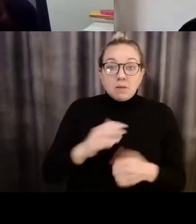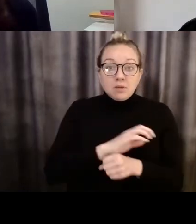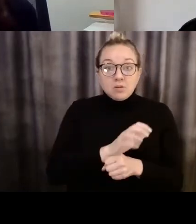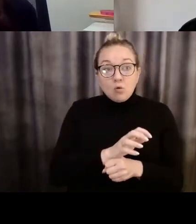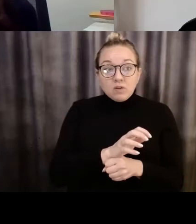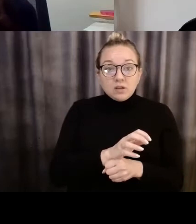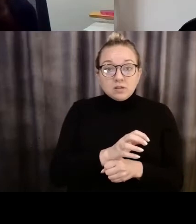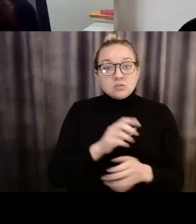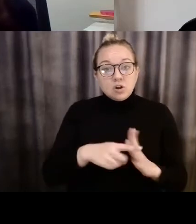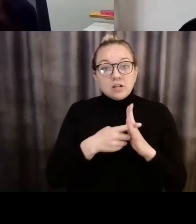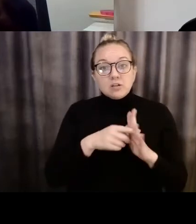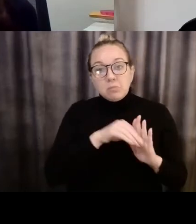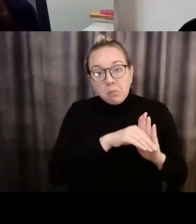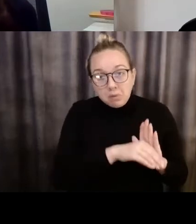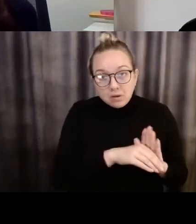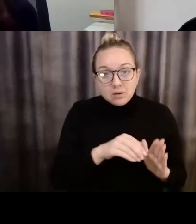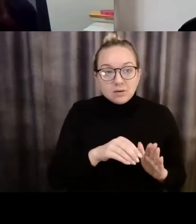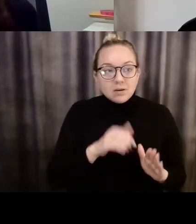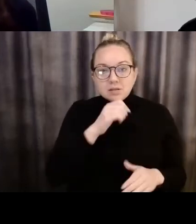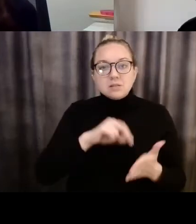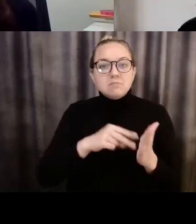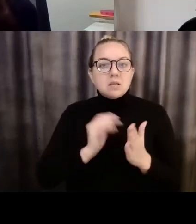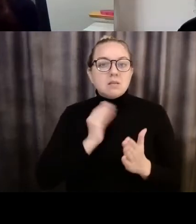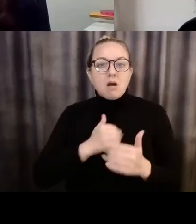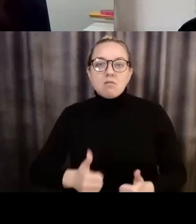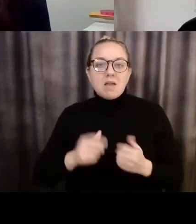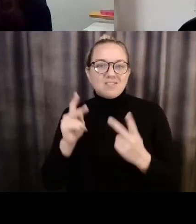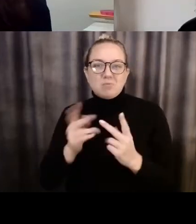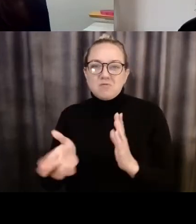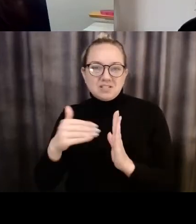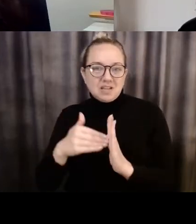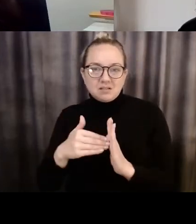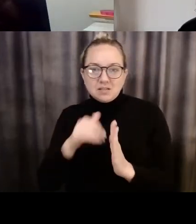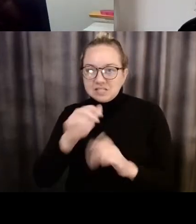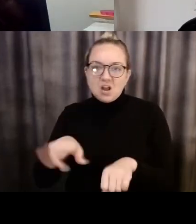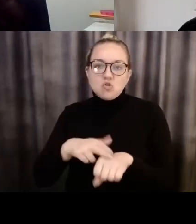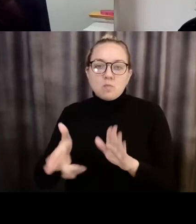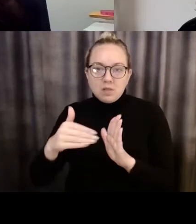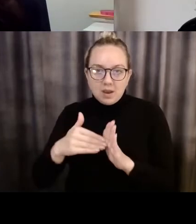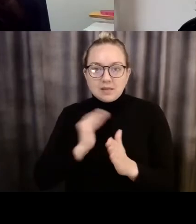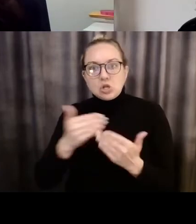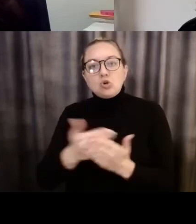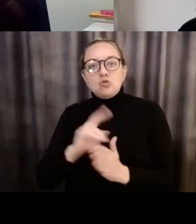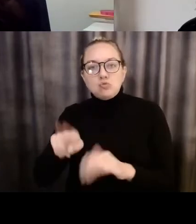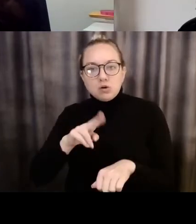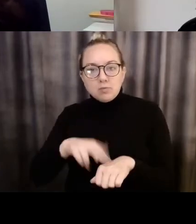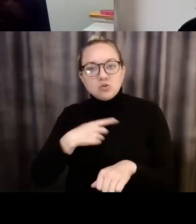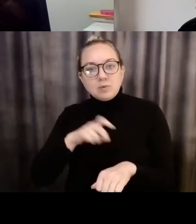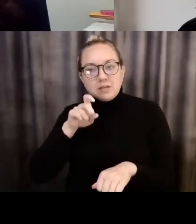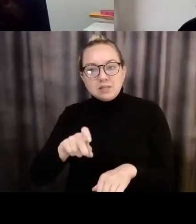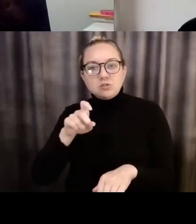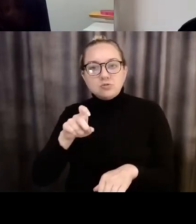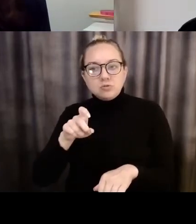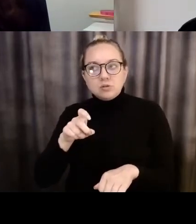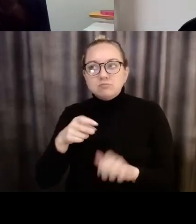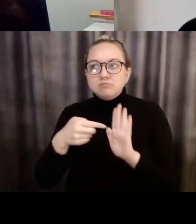life suddenly is back to being perfect, right? It's never that case. And what I do like to do is set